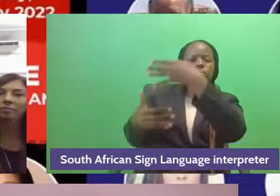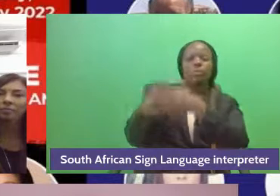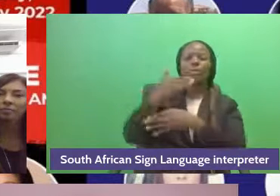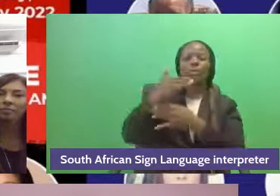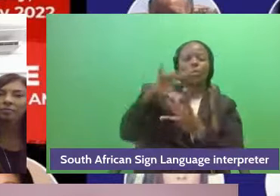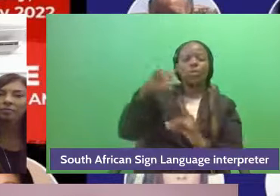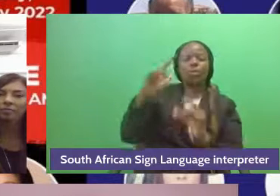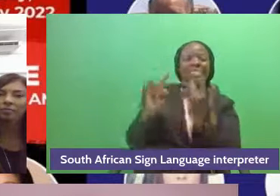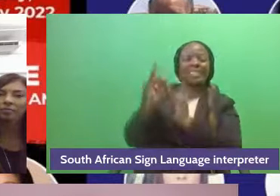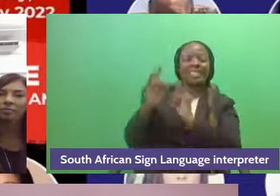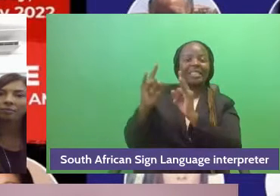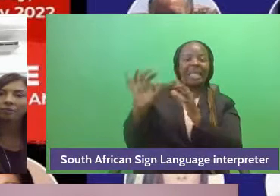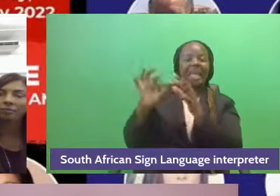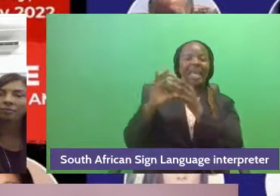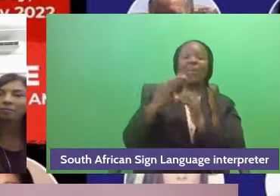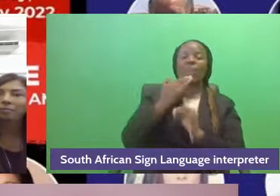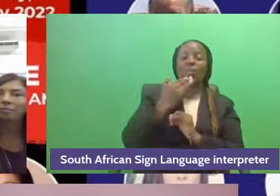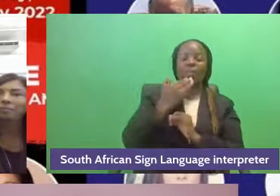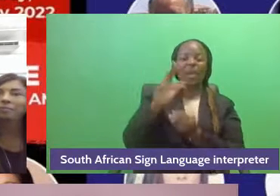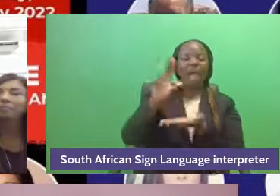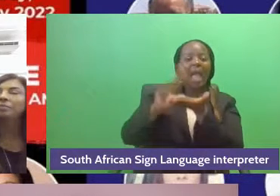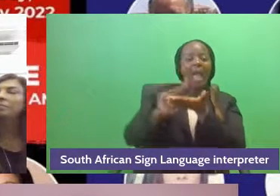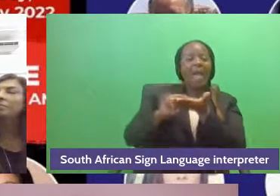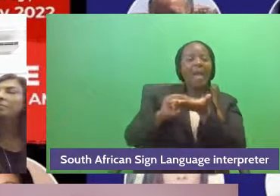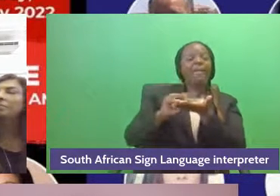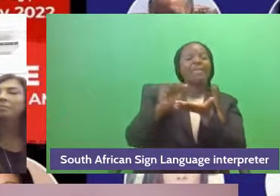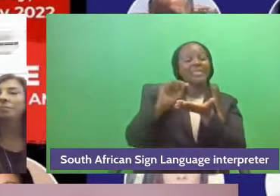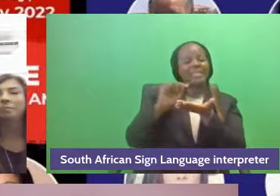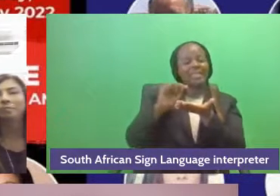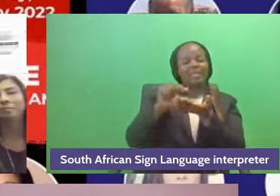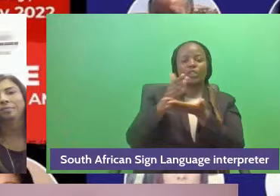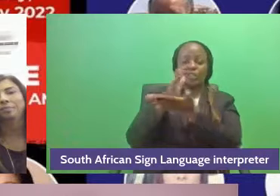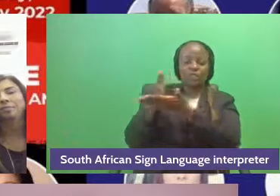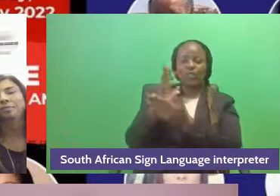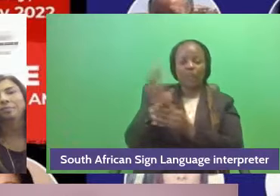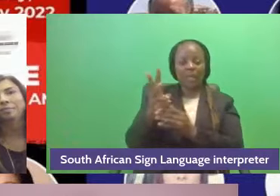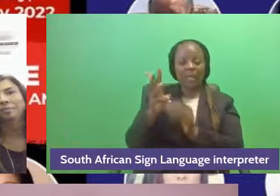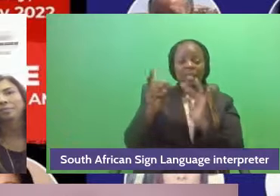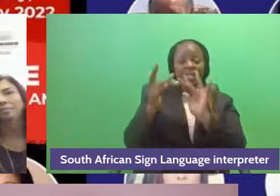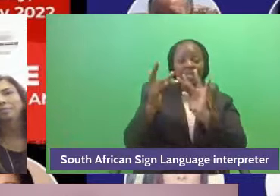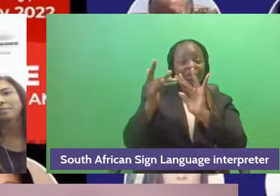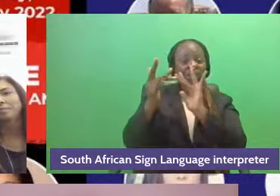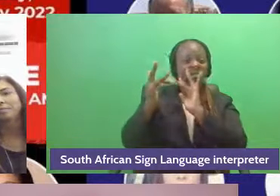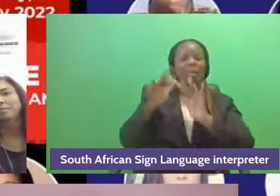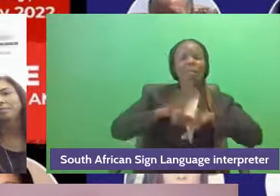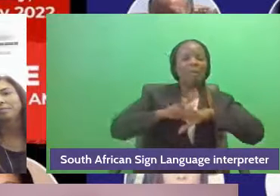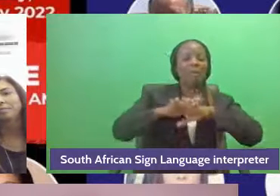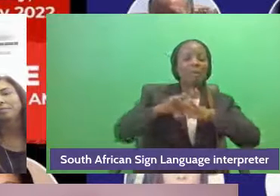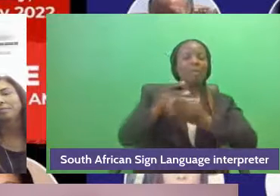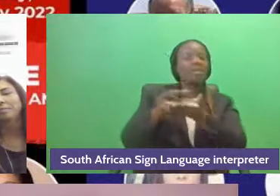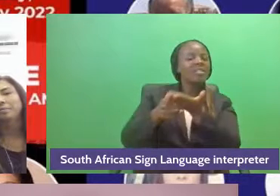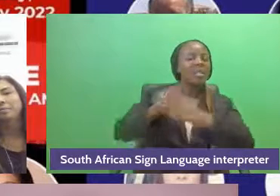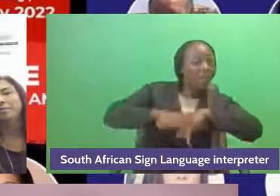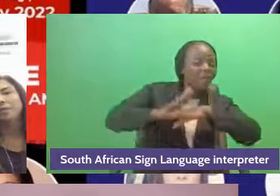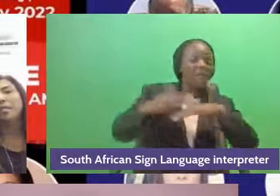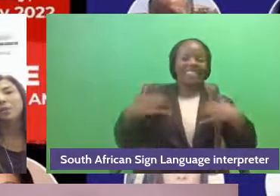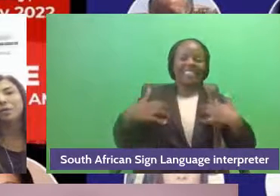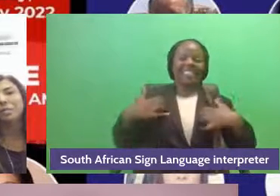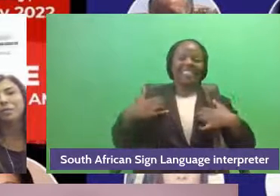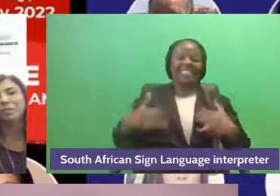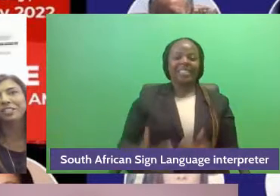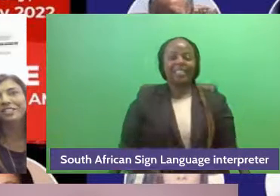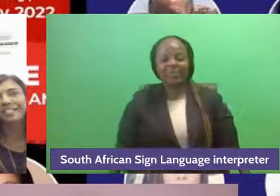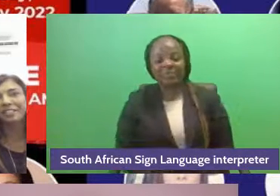the link to Definitions app, and looking forward to further consultation and discussions. Thank you. Thank you. And